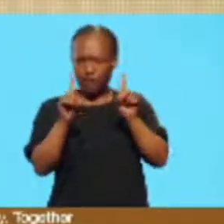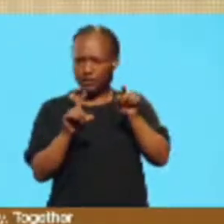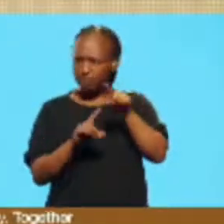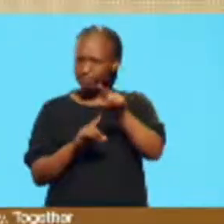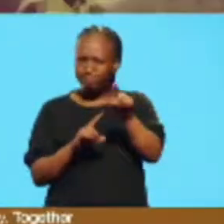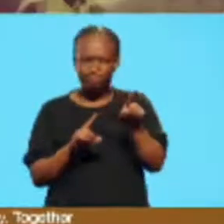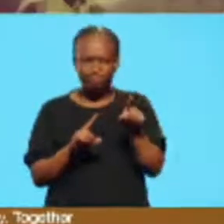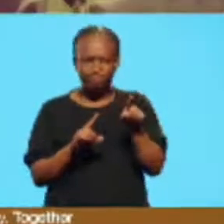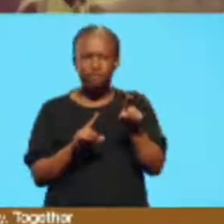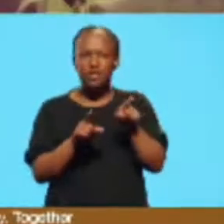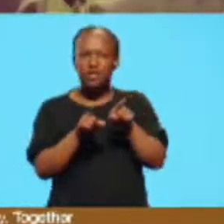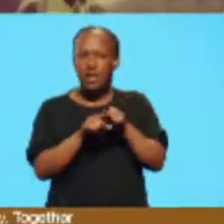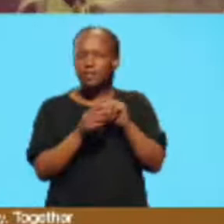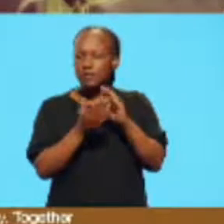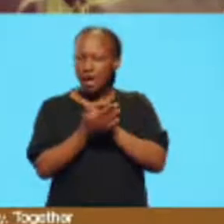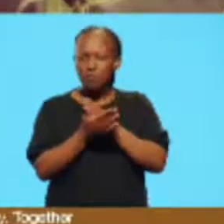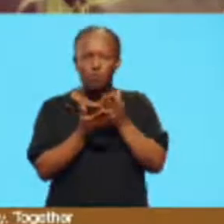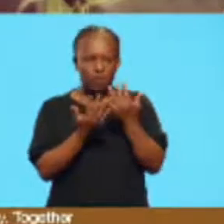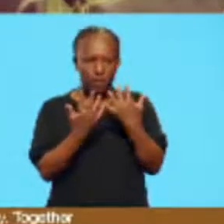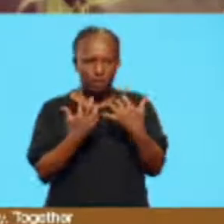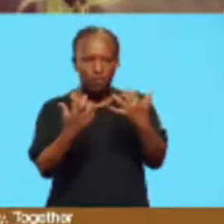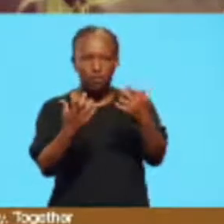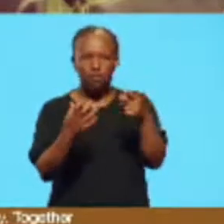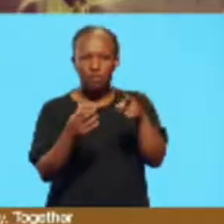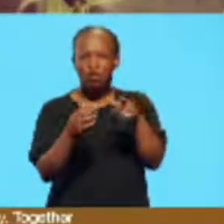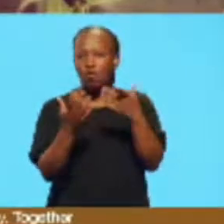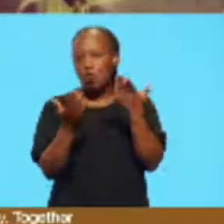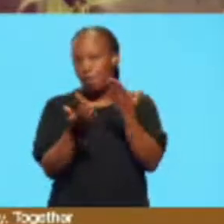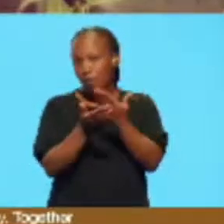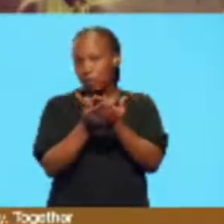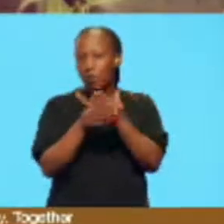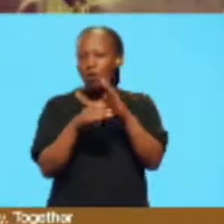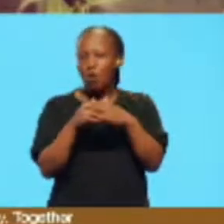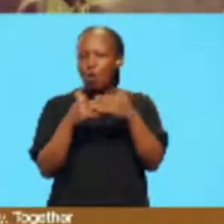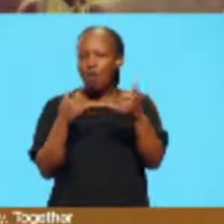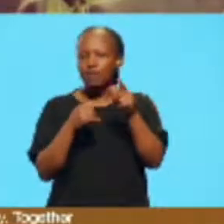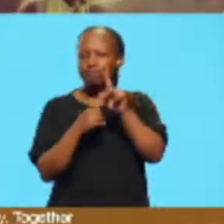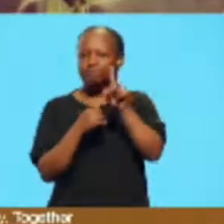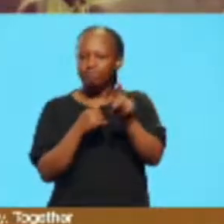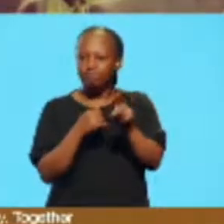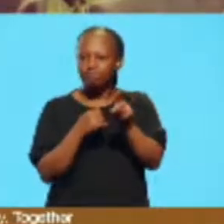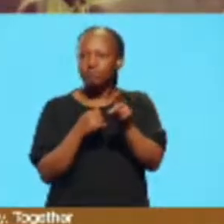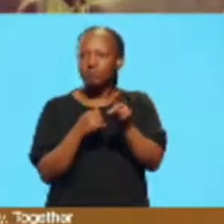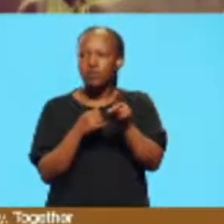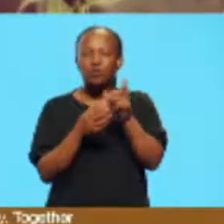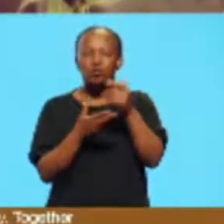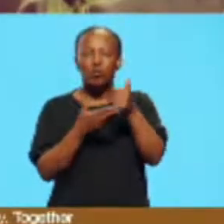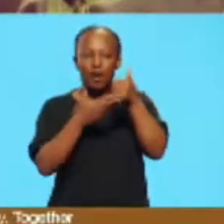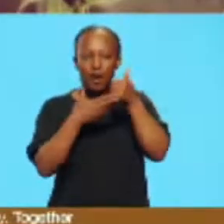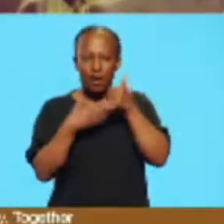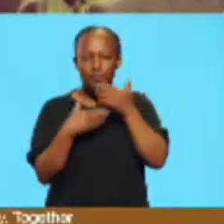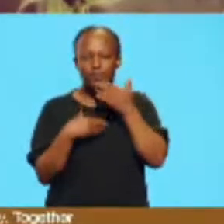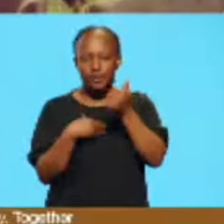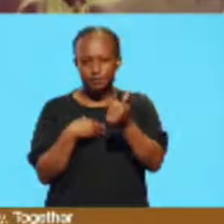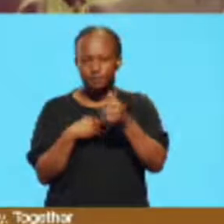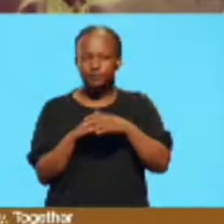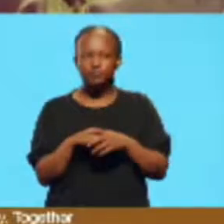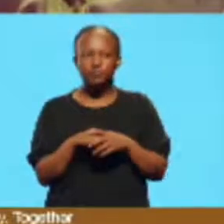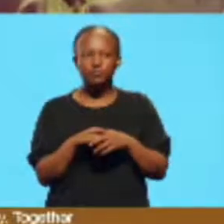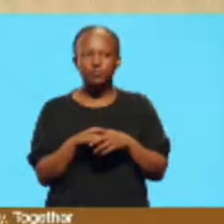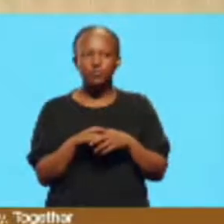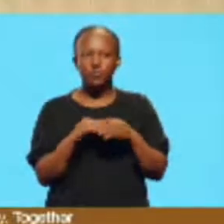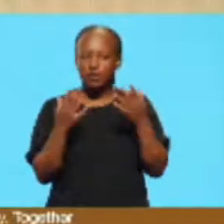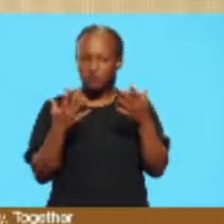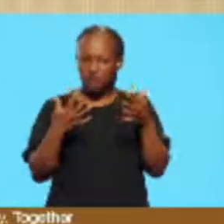be those that are coming from the floor here, or there could be those that are online, and I could be assisted in that regard. But following